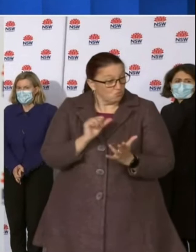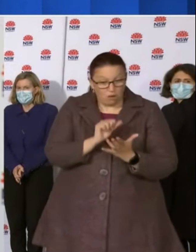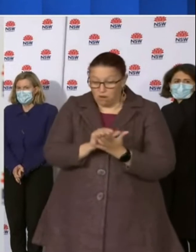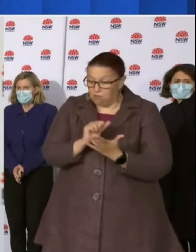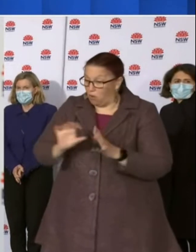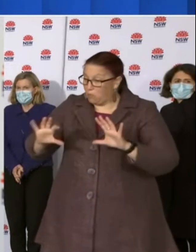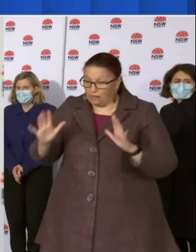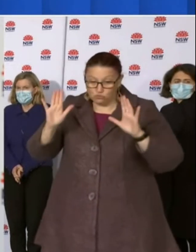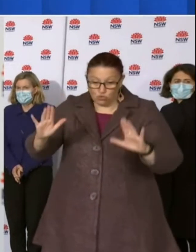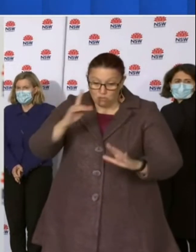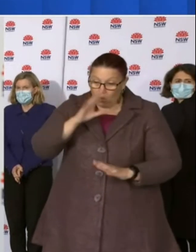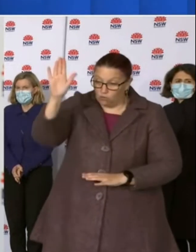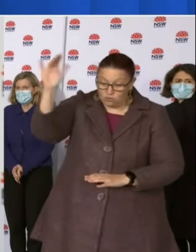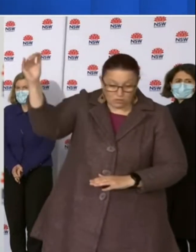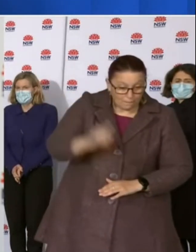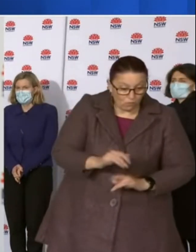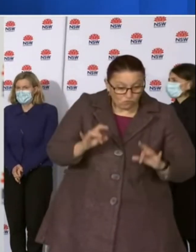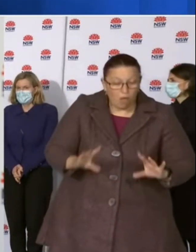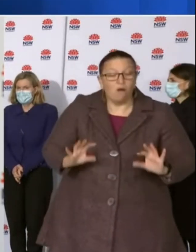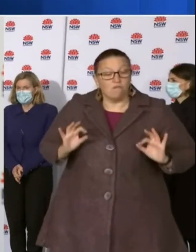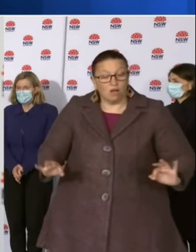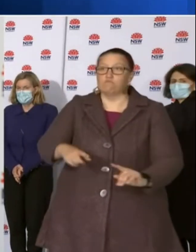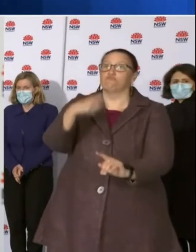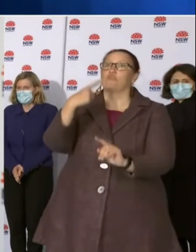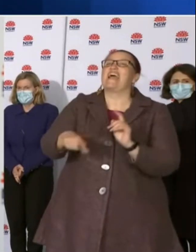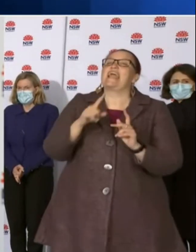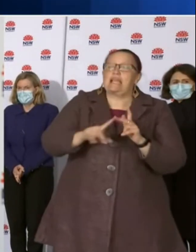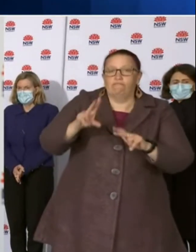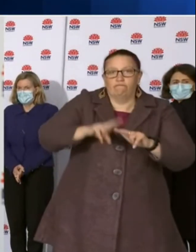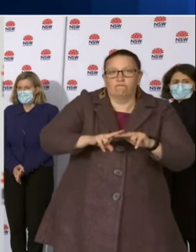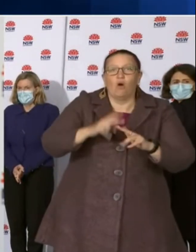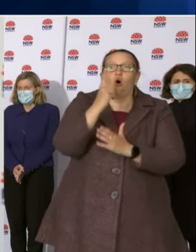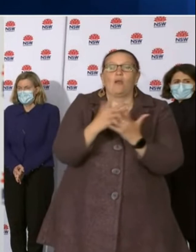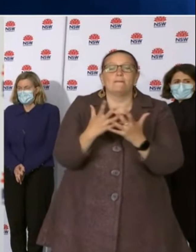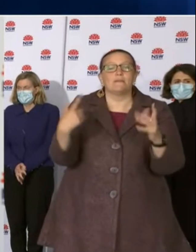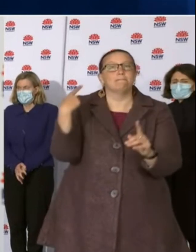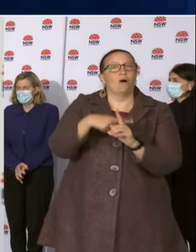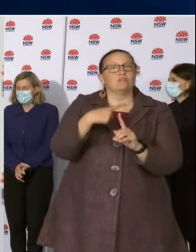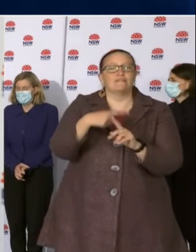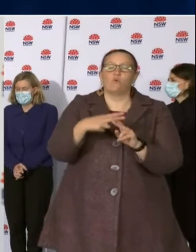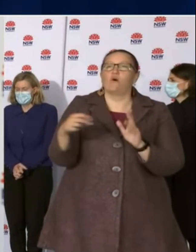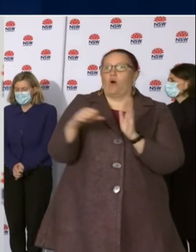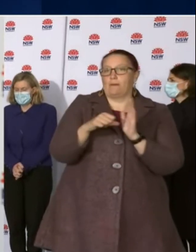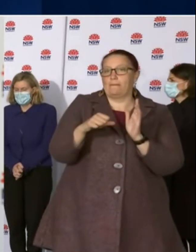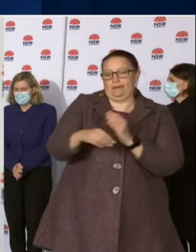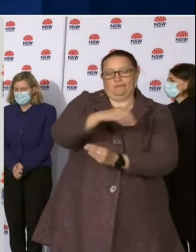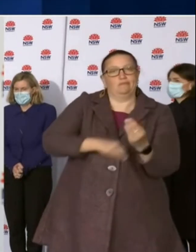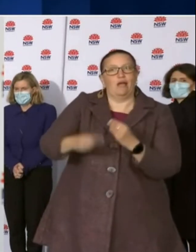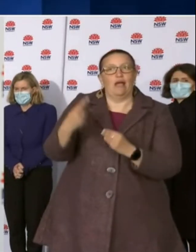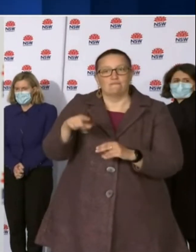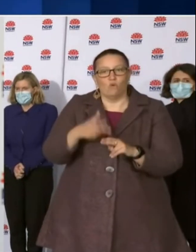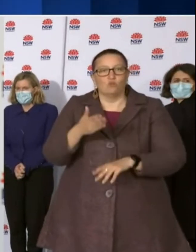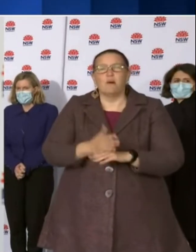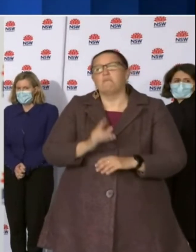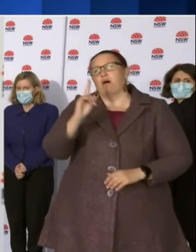it would generally get approval if it's got a big positive for our economy and for jobs. Having said that, can I just say, I was